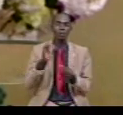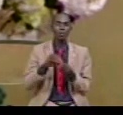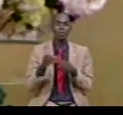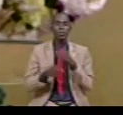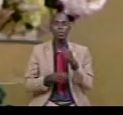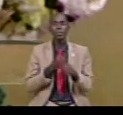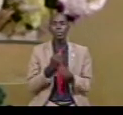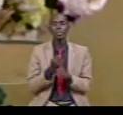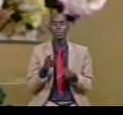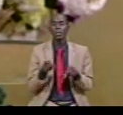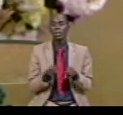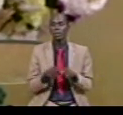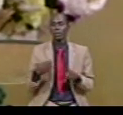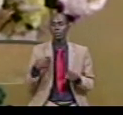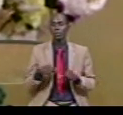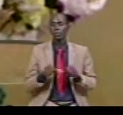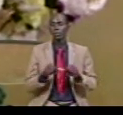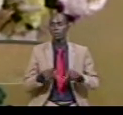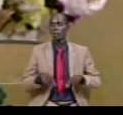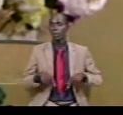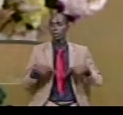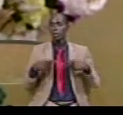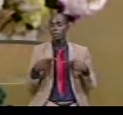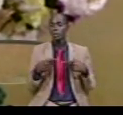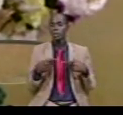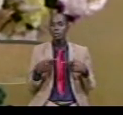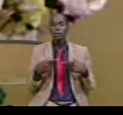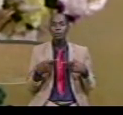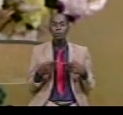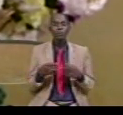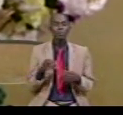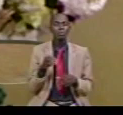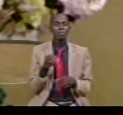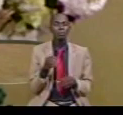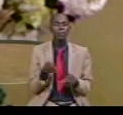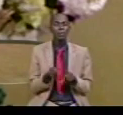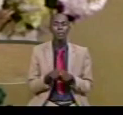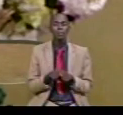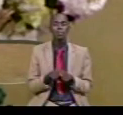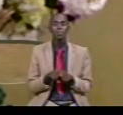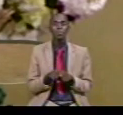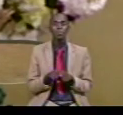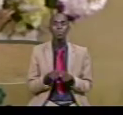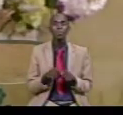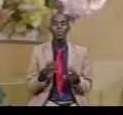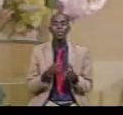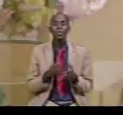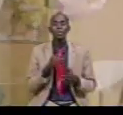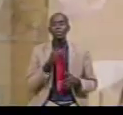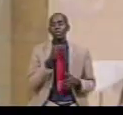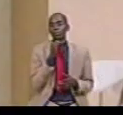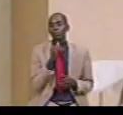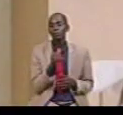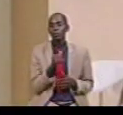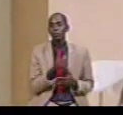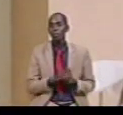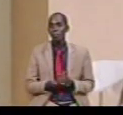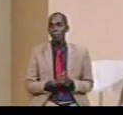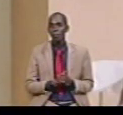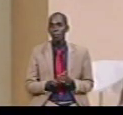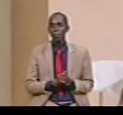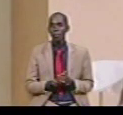we still need that voice on the African continent, if not all the globe.